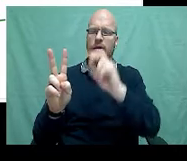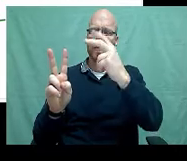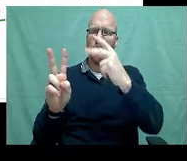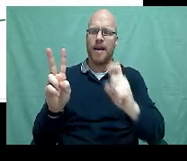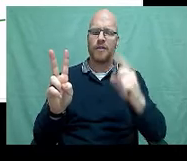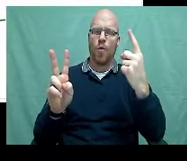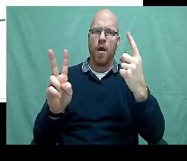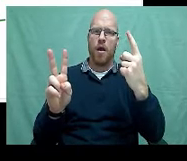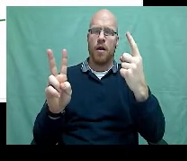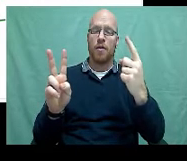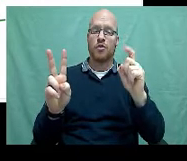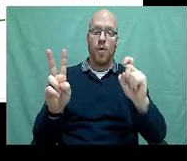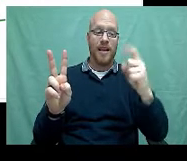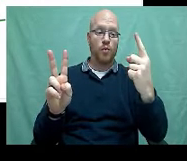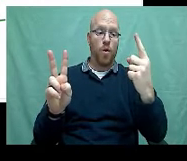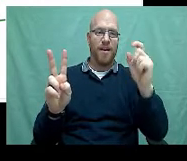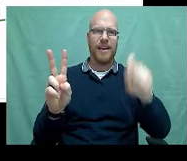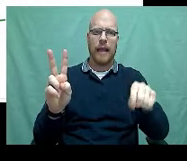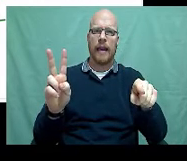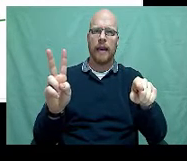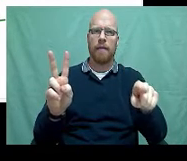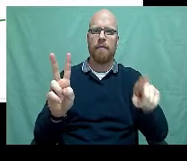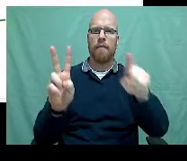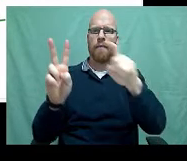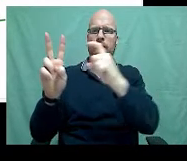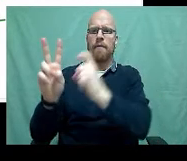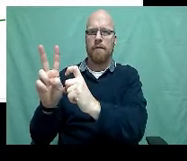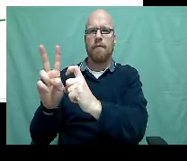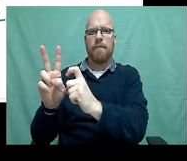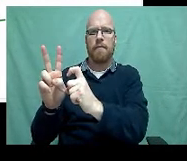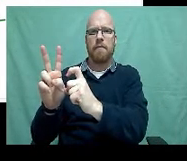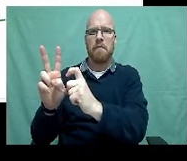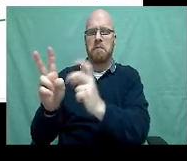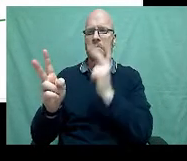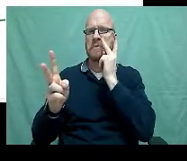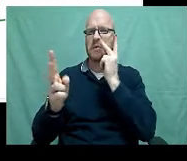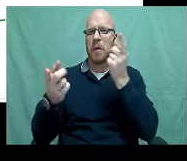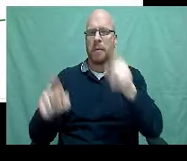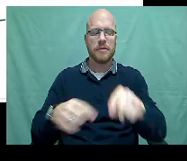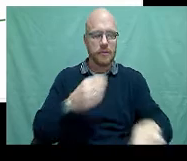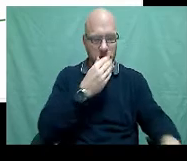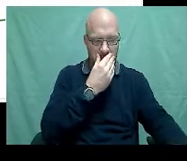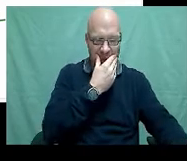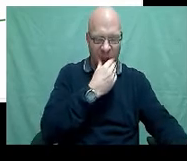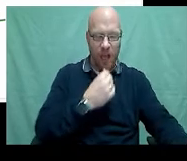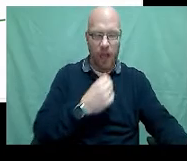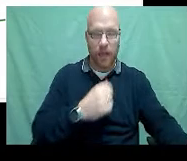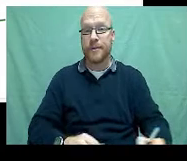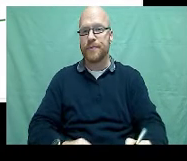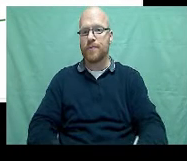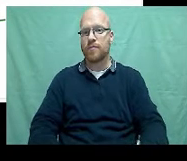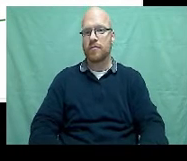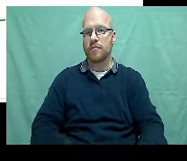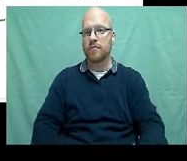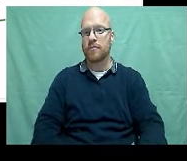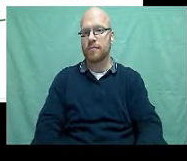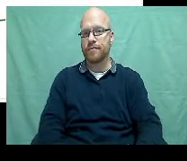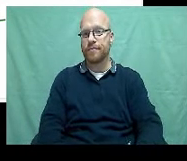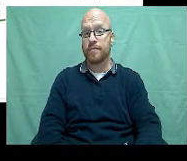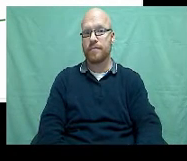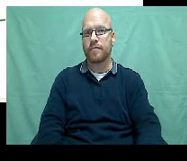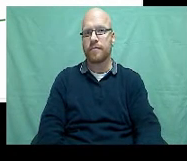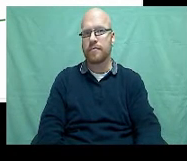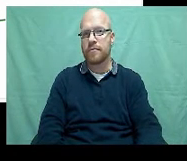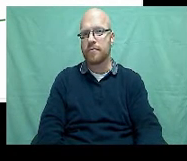They both have the variable x, so we can pull out an x to the first power. And we'll do that, see what happens.